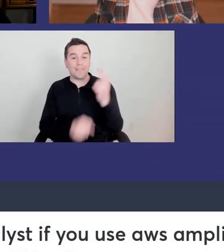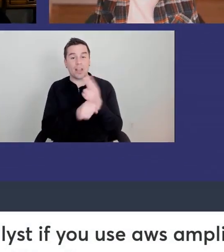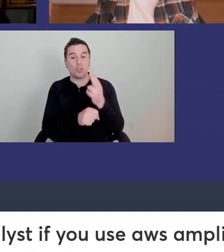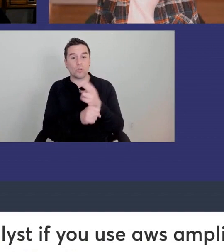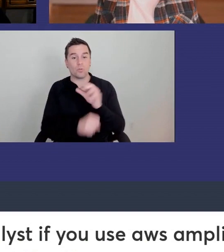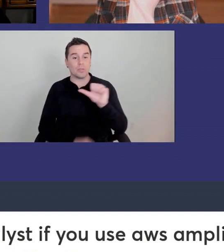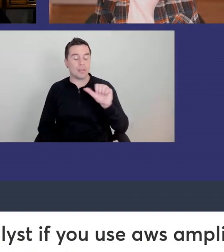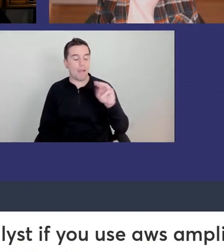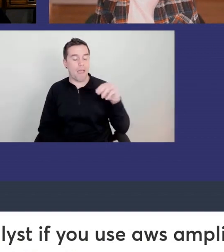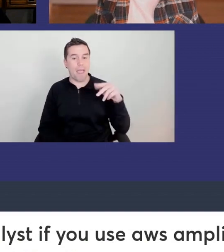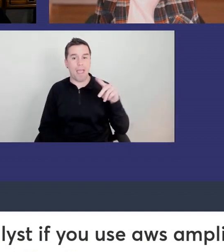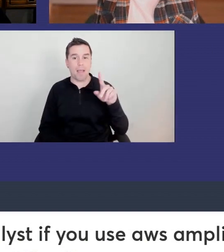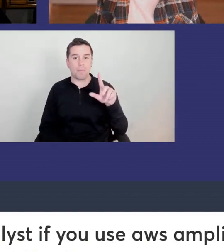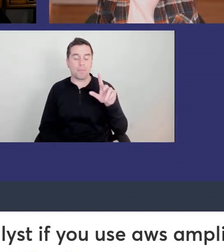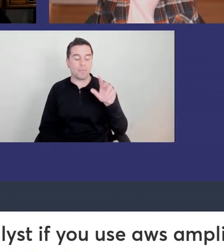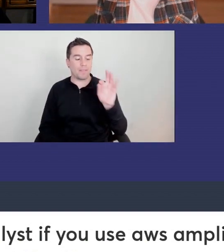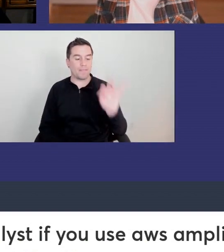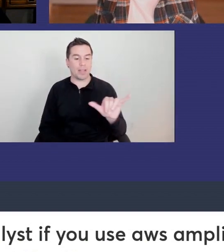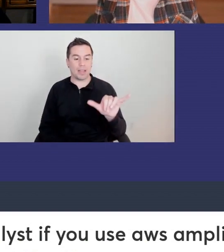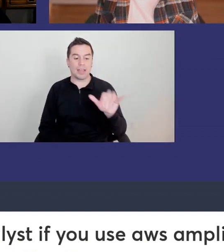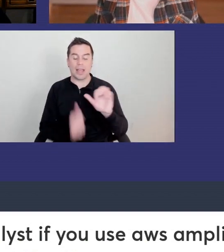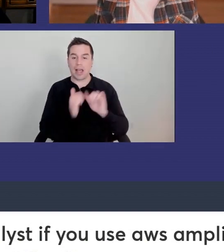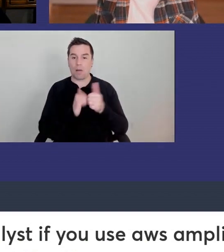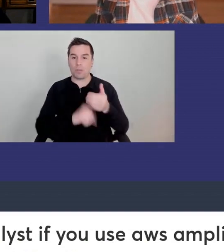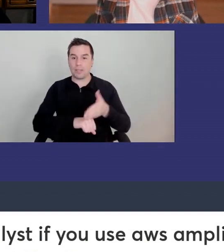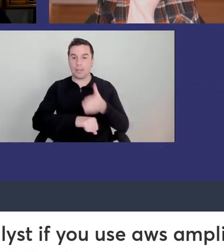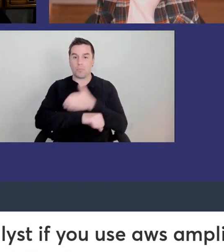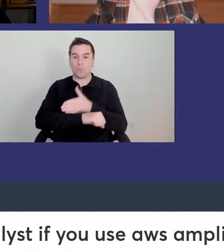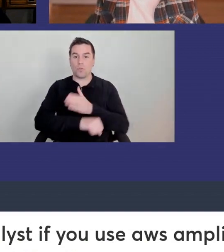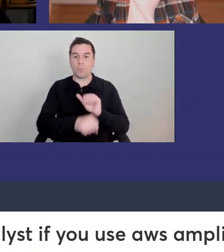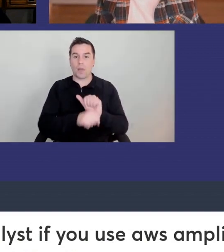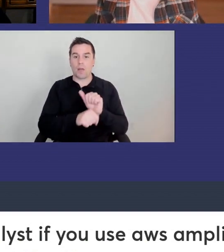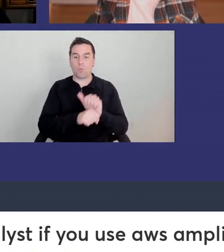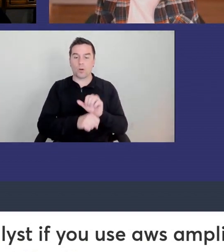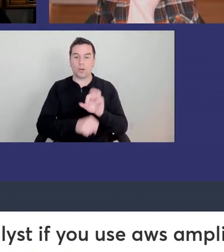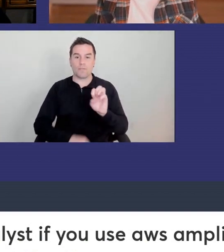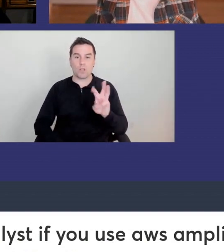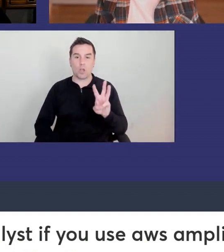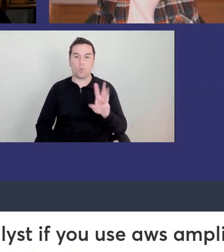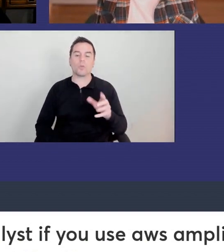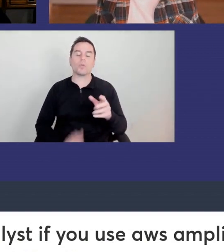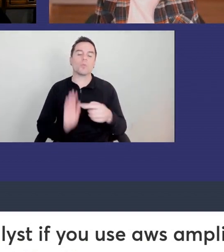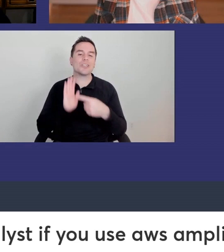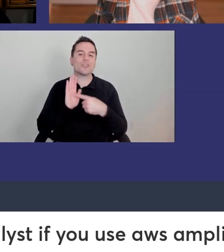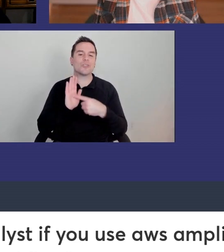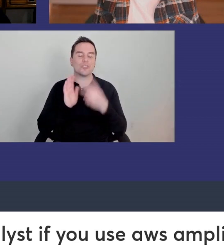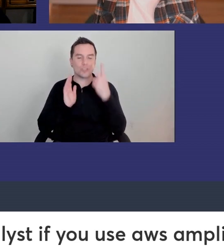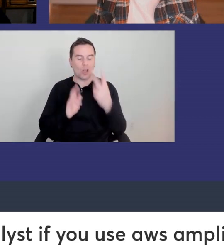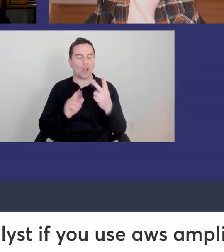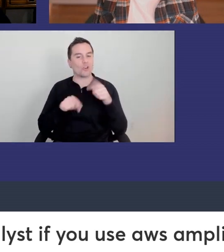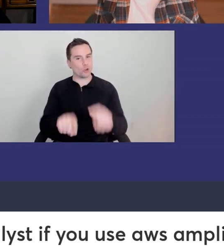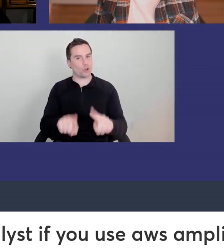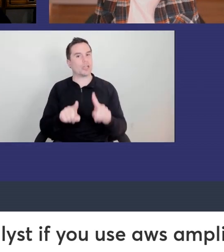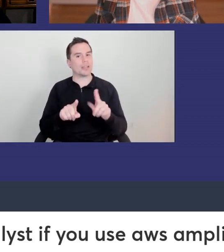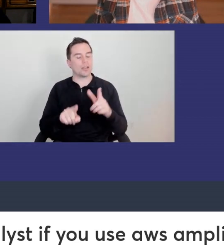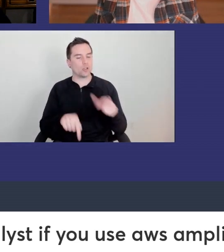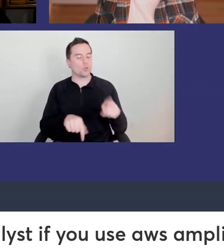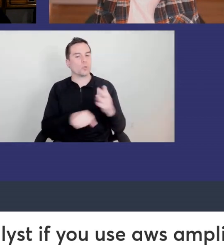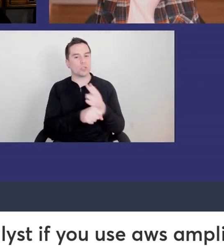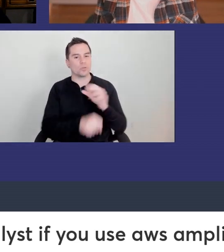could this help improve my workflow? And we actually saw that in the demo a bit, right? You were using Amplify hosting